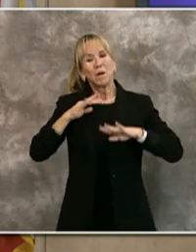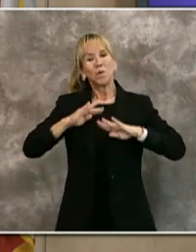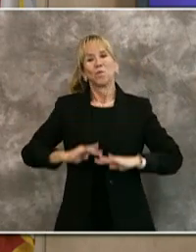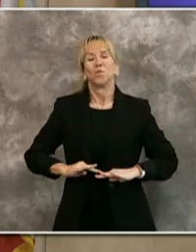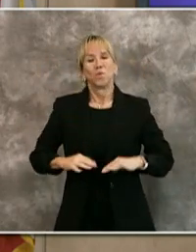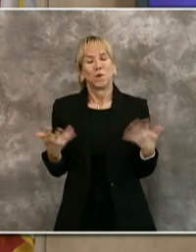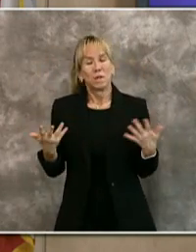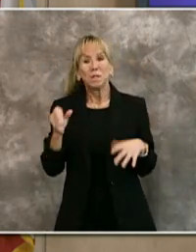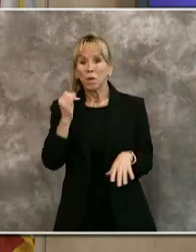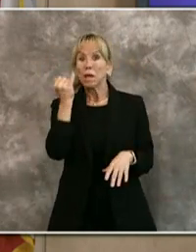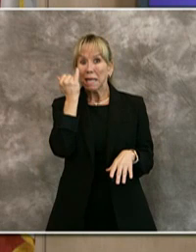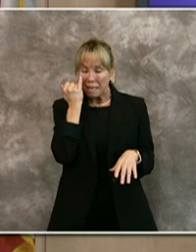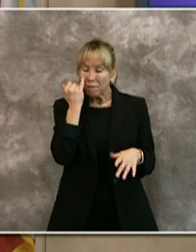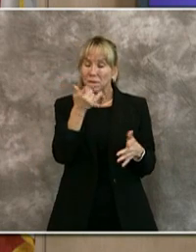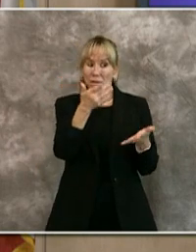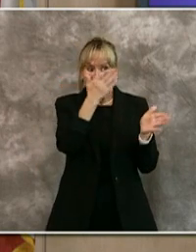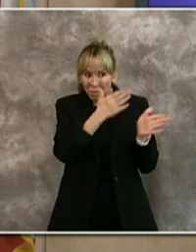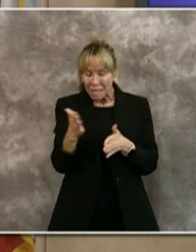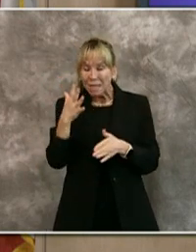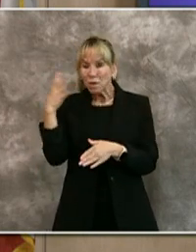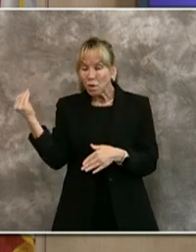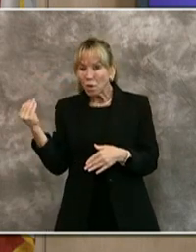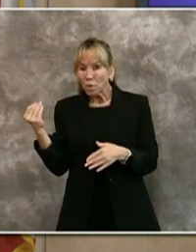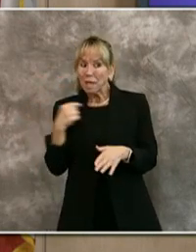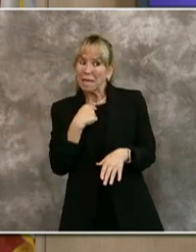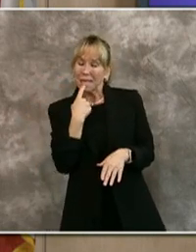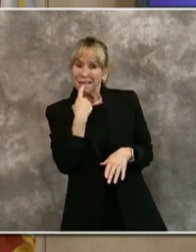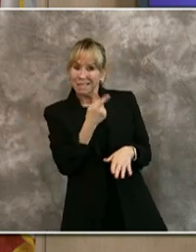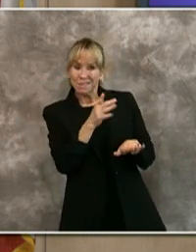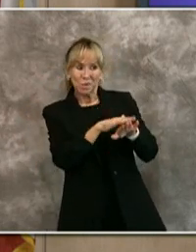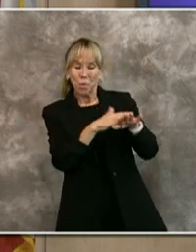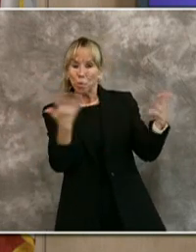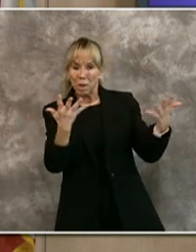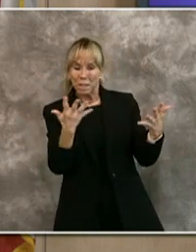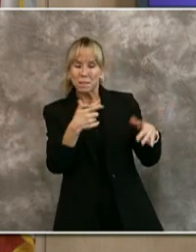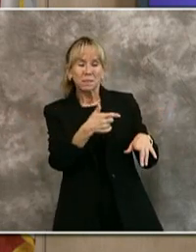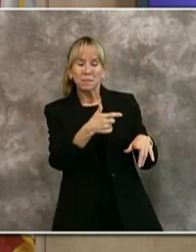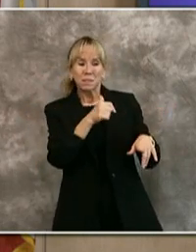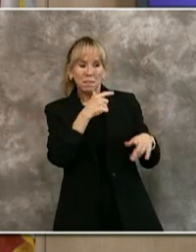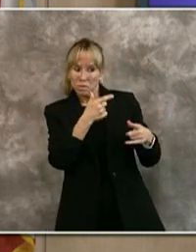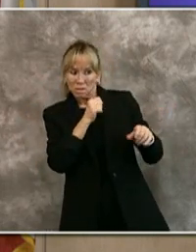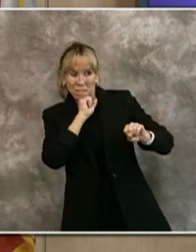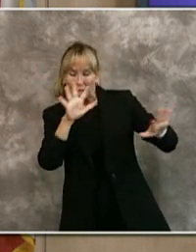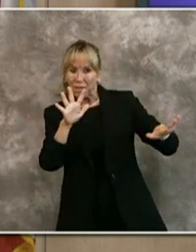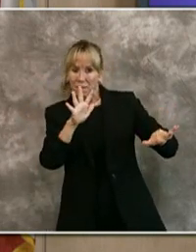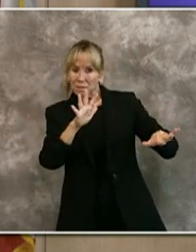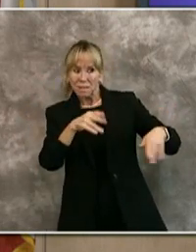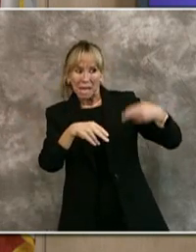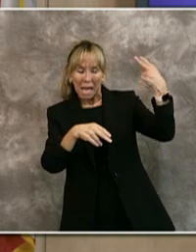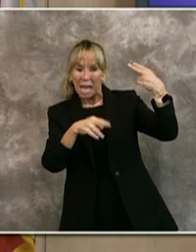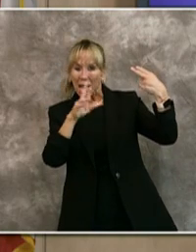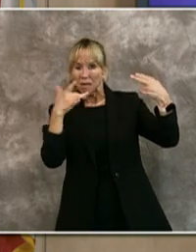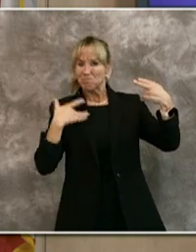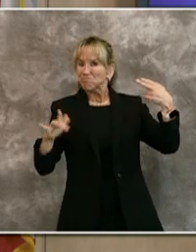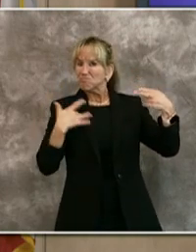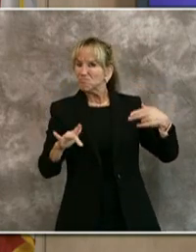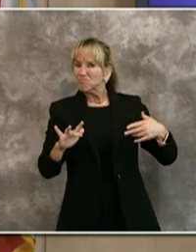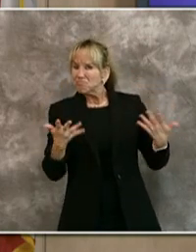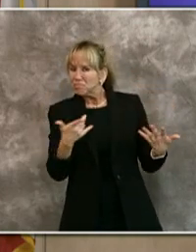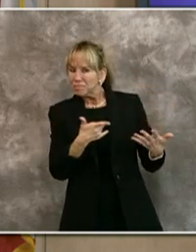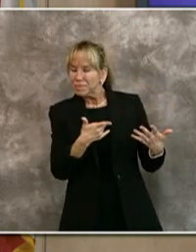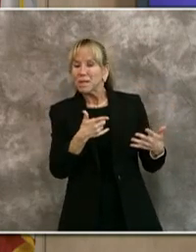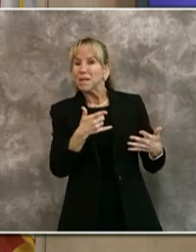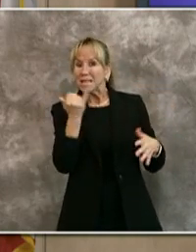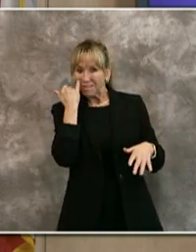so if they are going to do that, they should not be in a at-risk group, because if you're at risk, you should stay home. And then you should do the